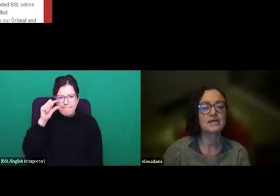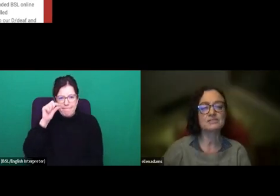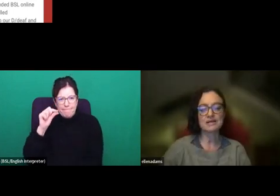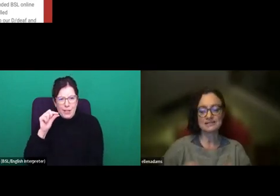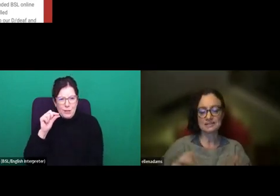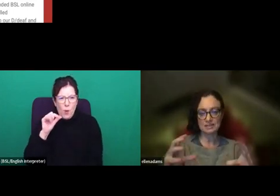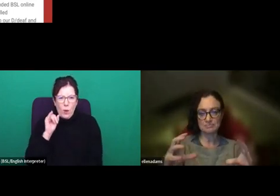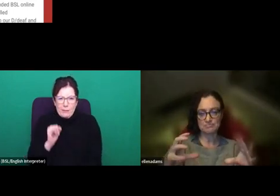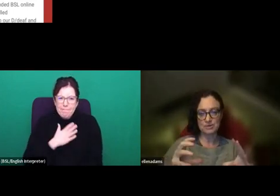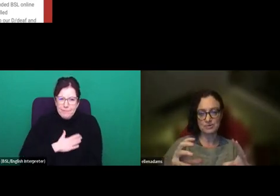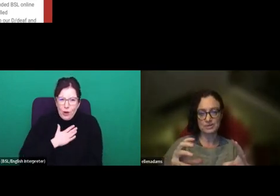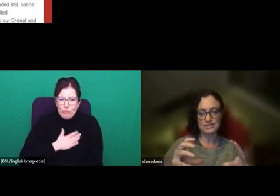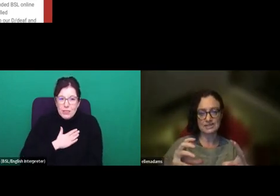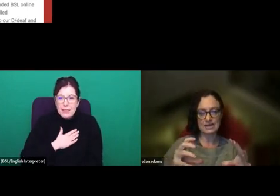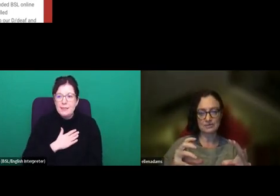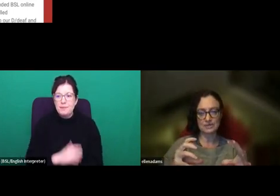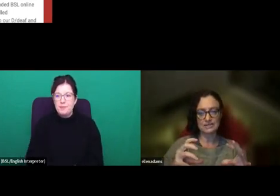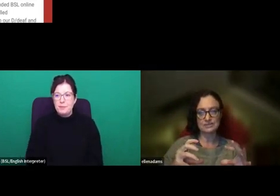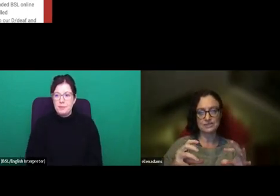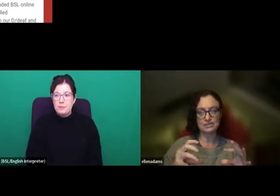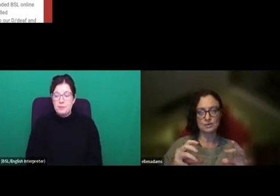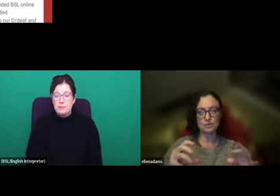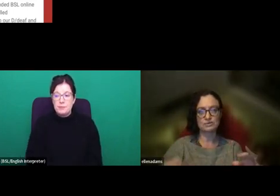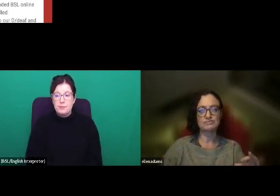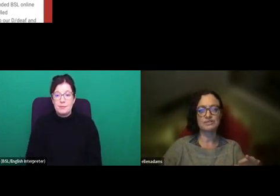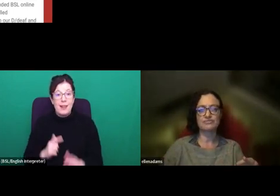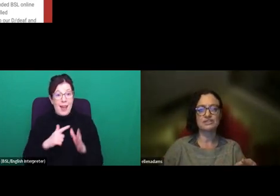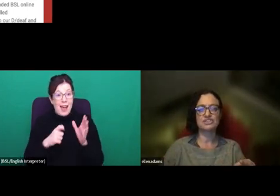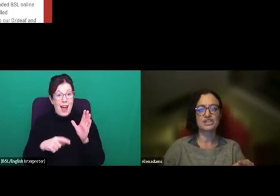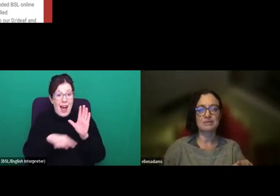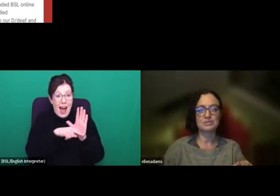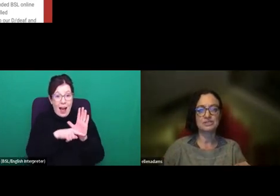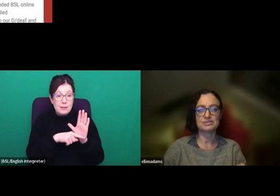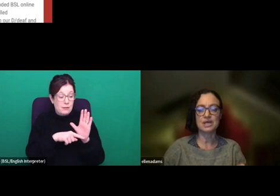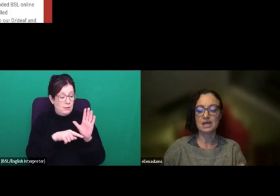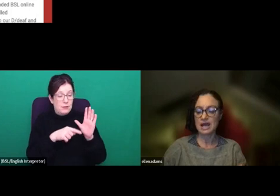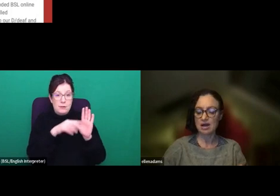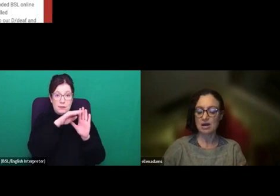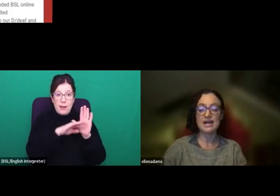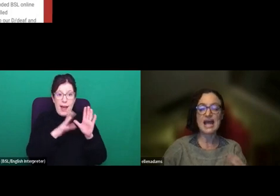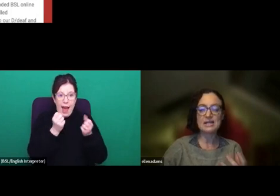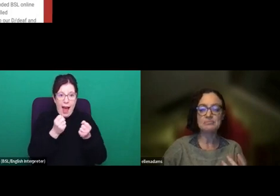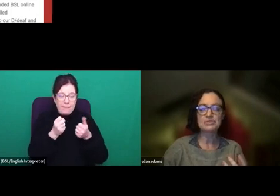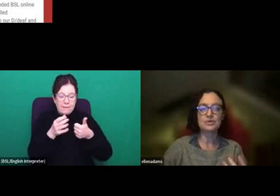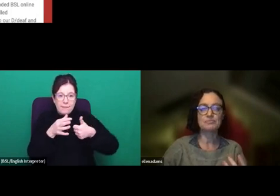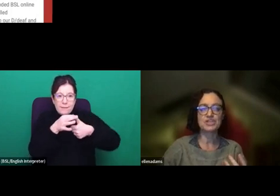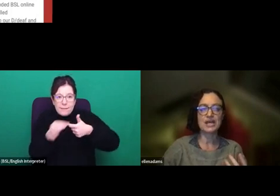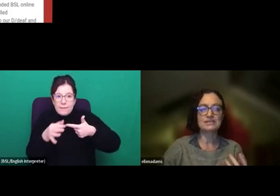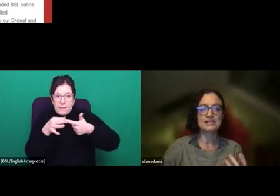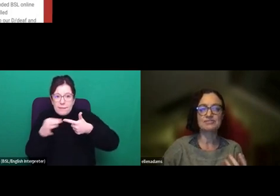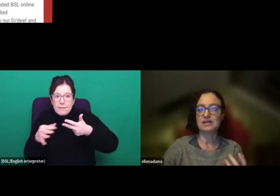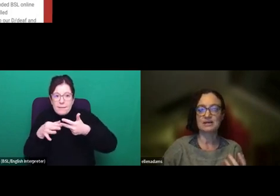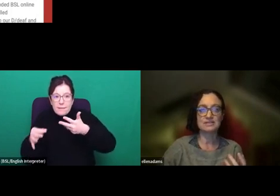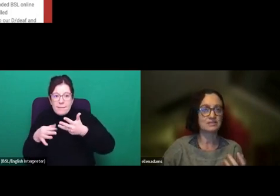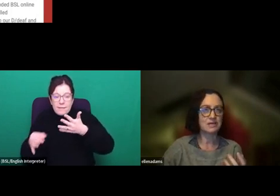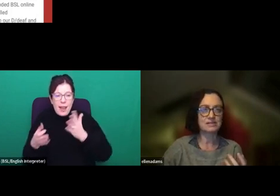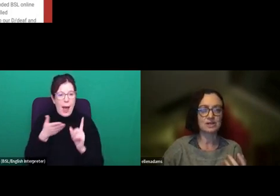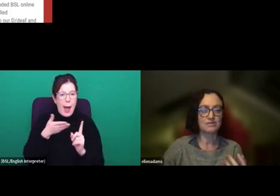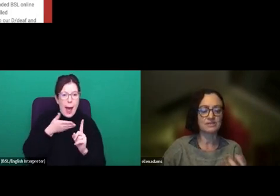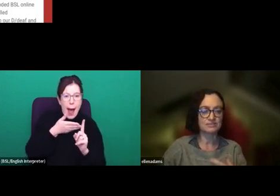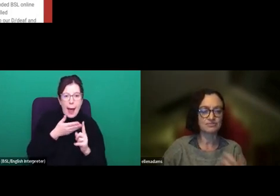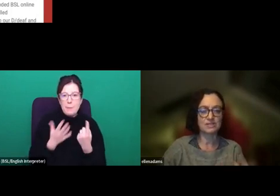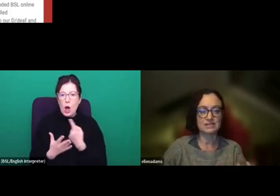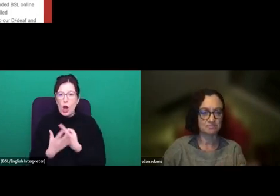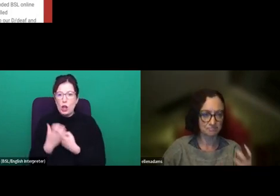for that. But it's basically broken it down into lots of different chapters, aims and objectives that I